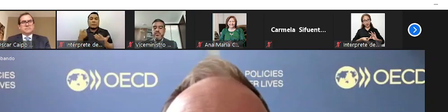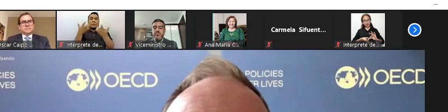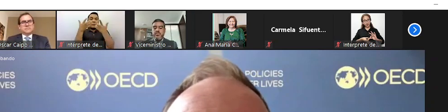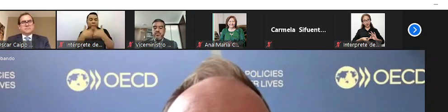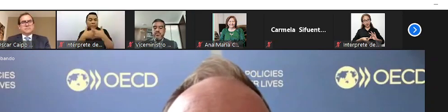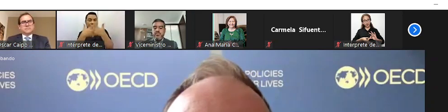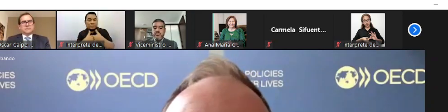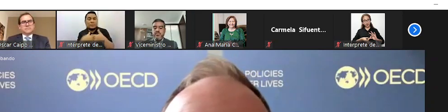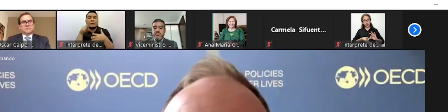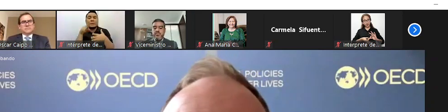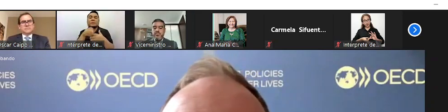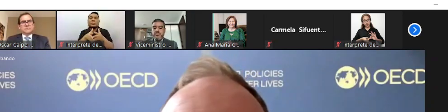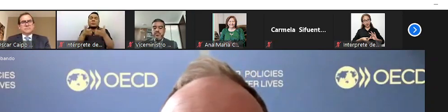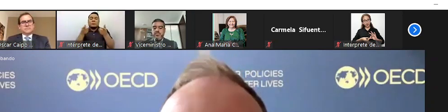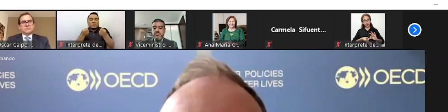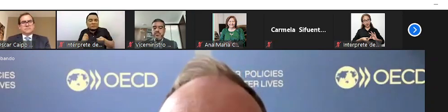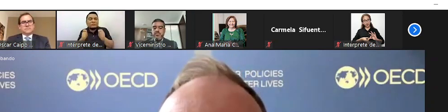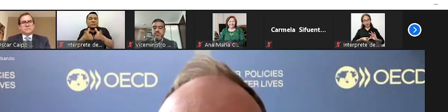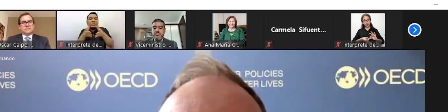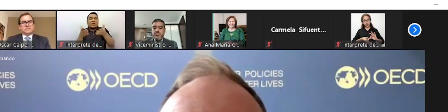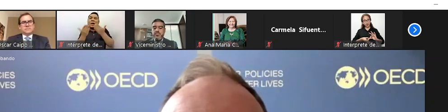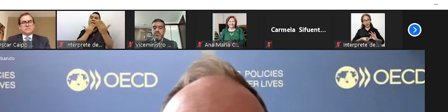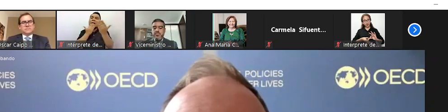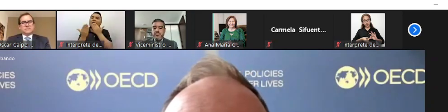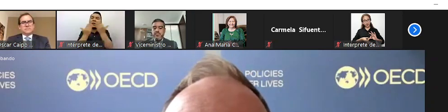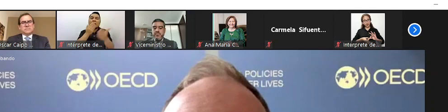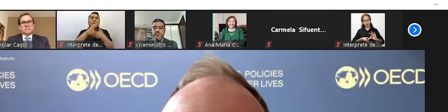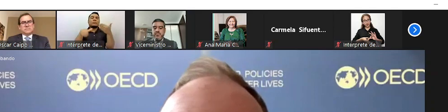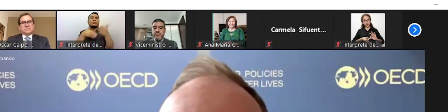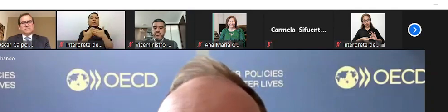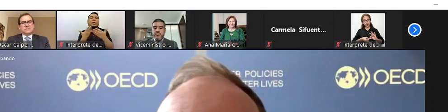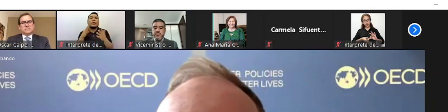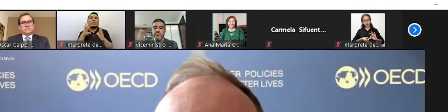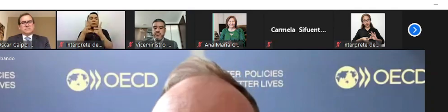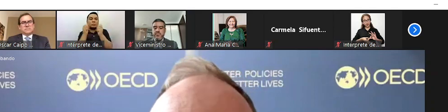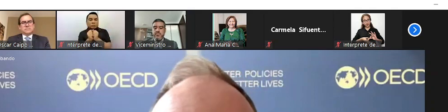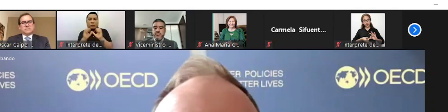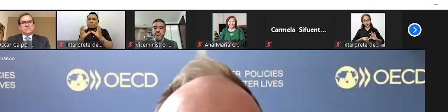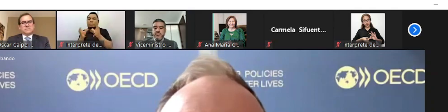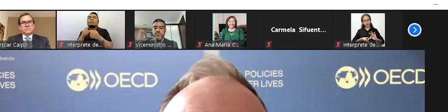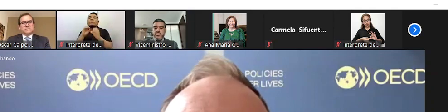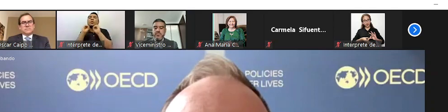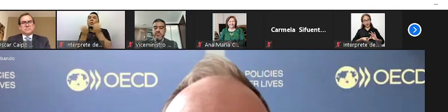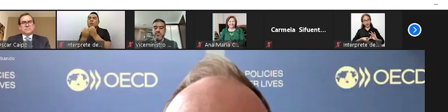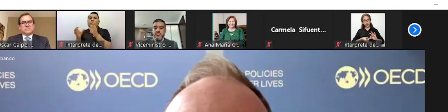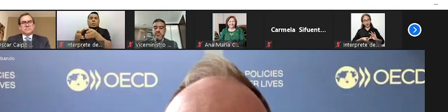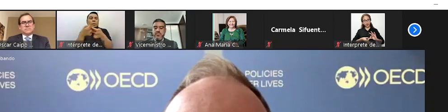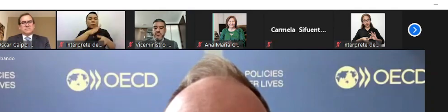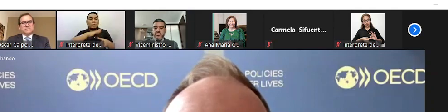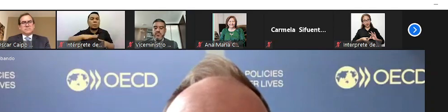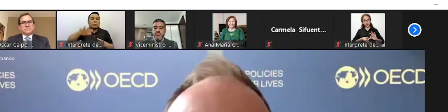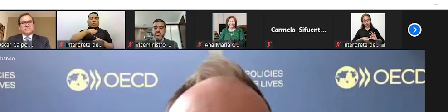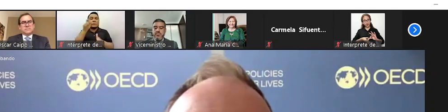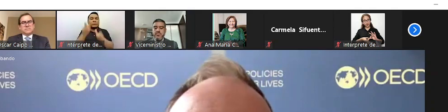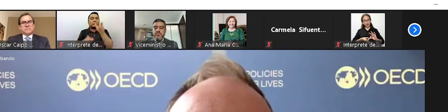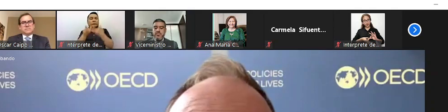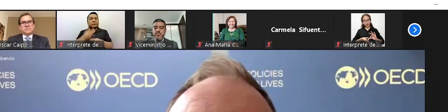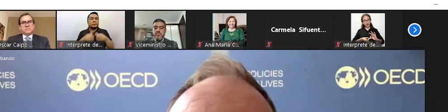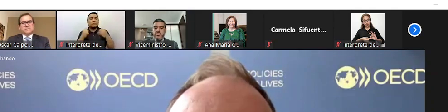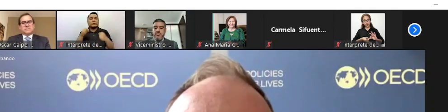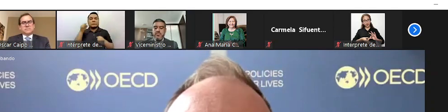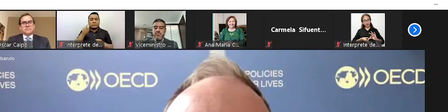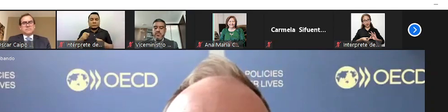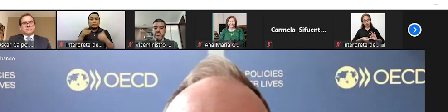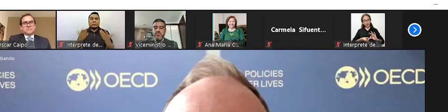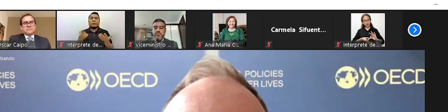across all of society and including all actors is is both important as part of the